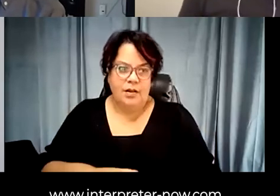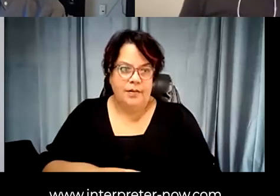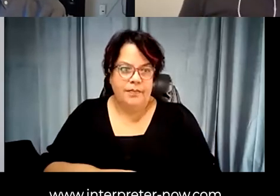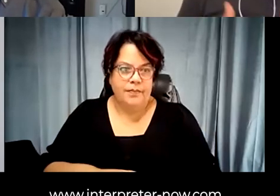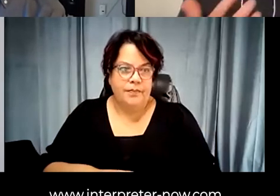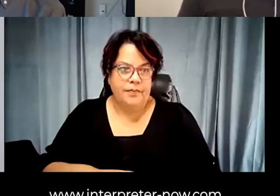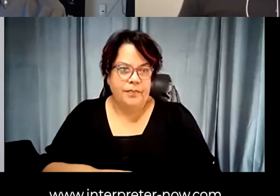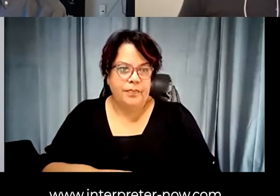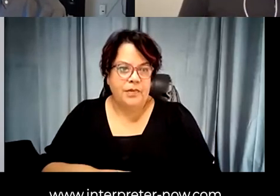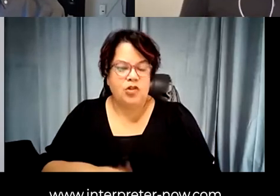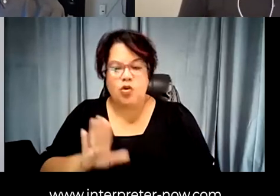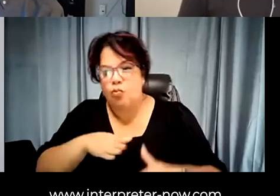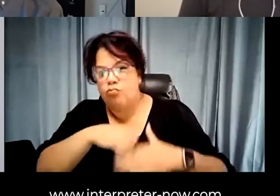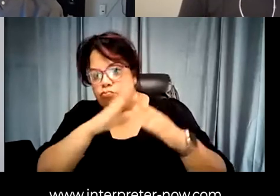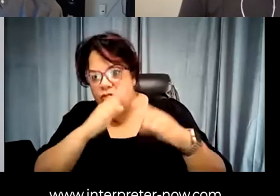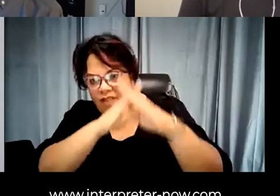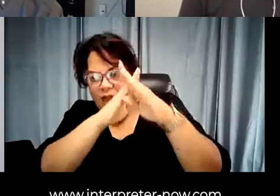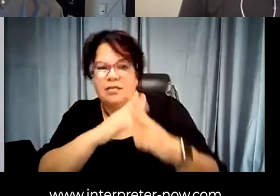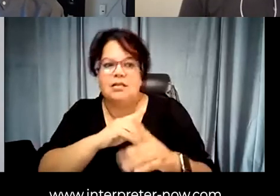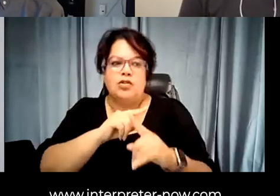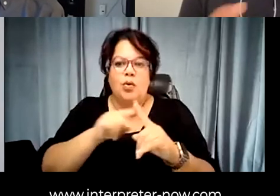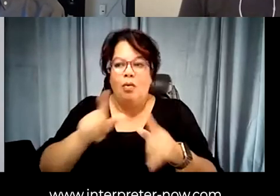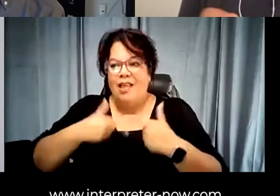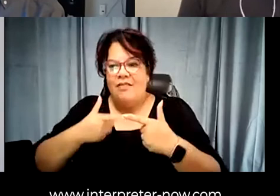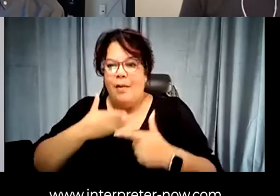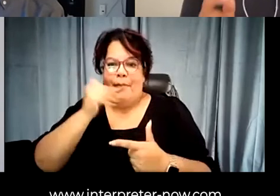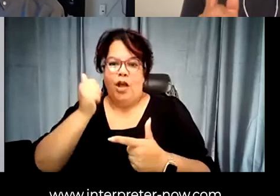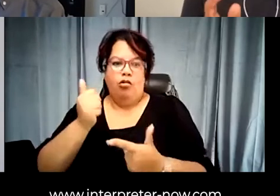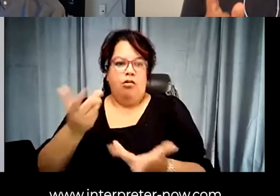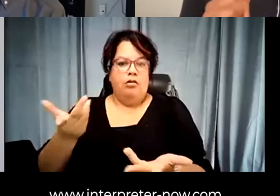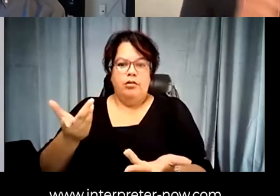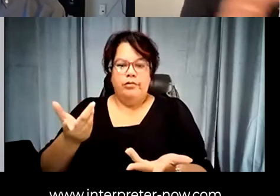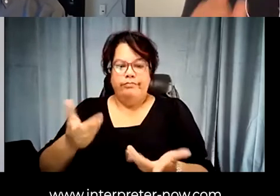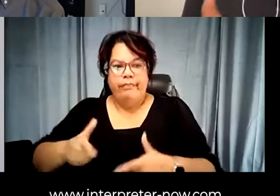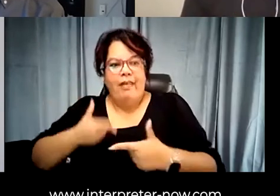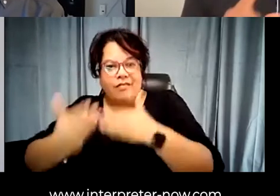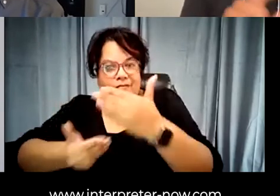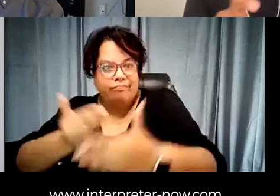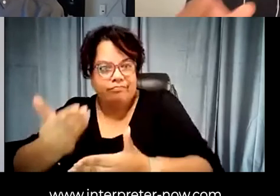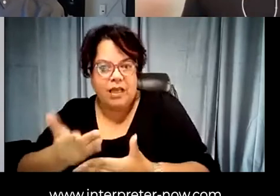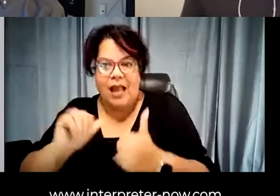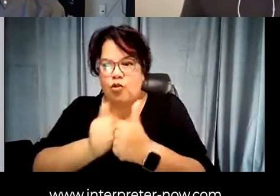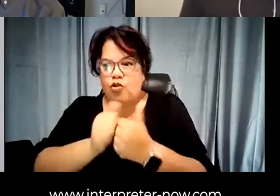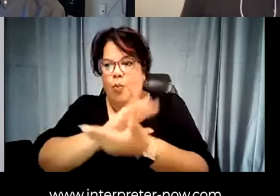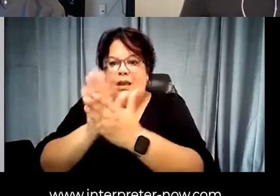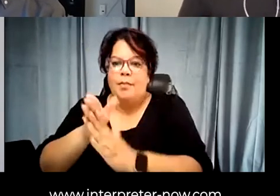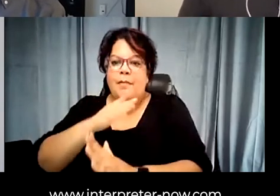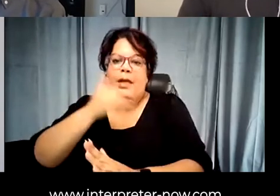combat, prevent, live a better life, of which being an employee is part of their